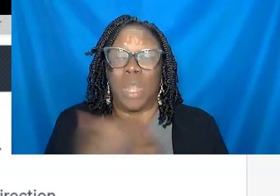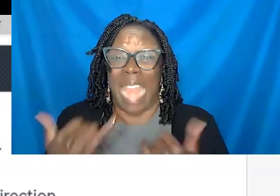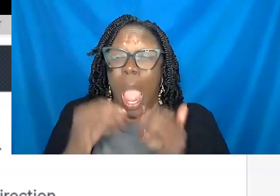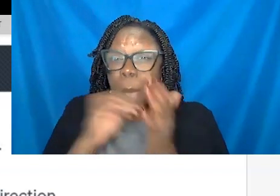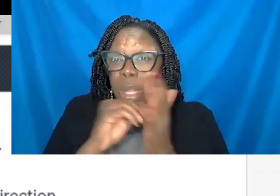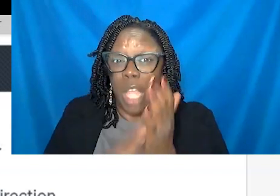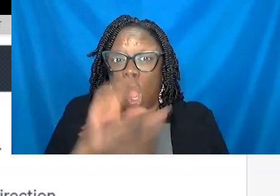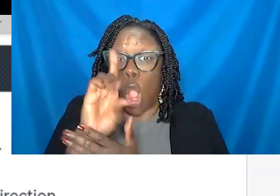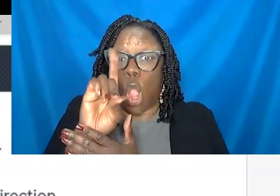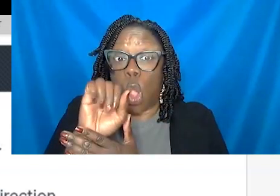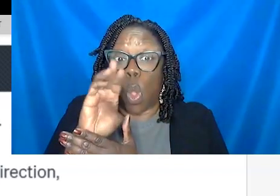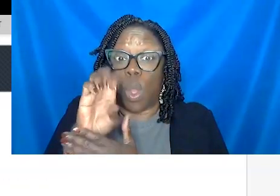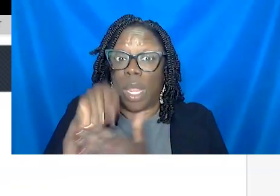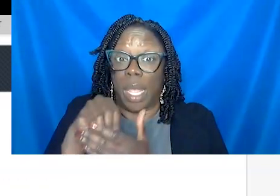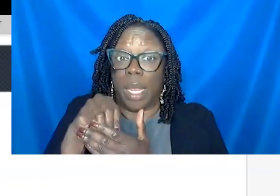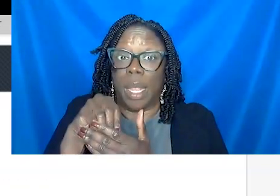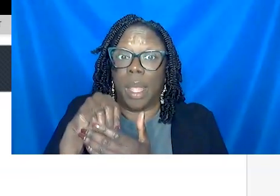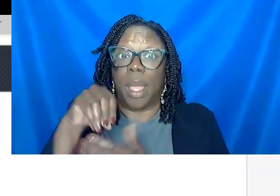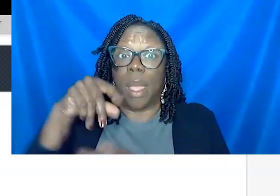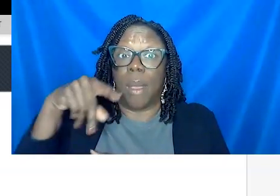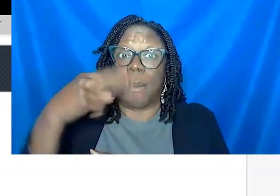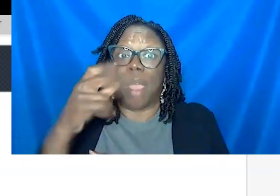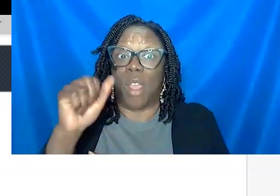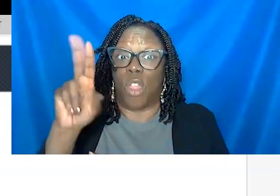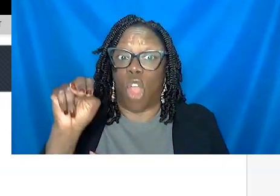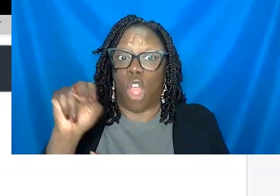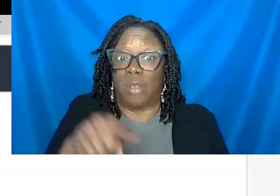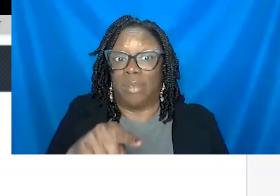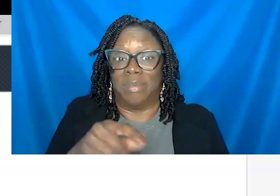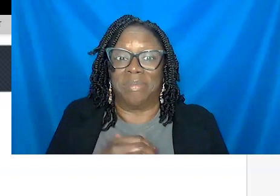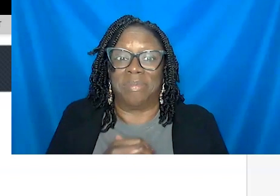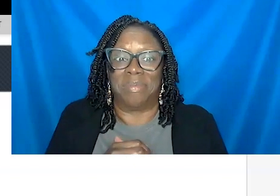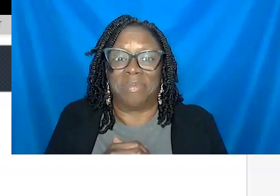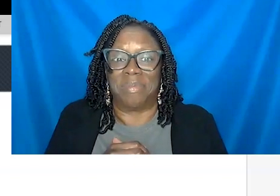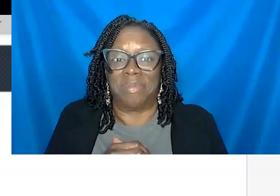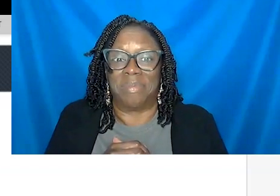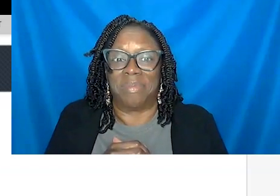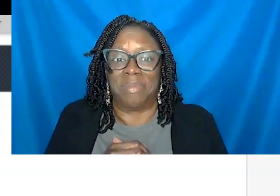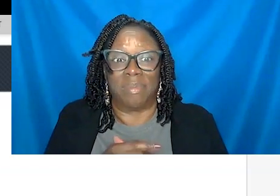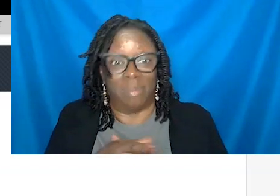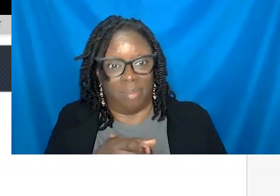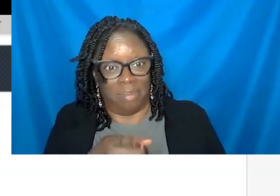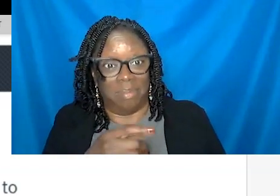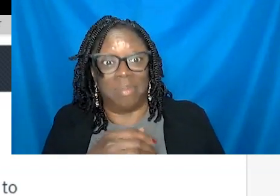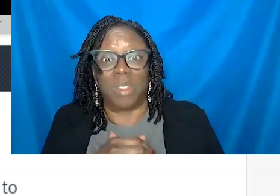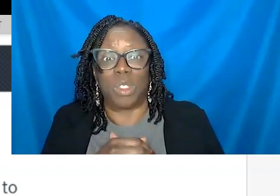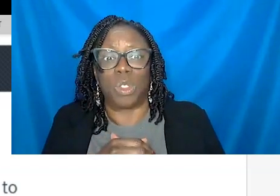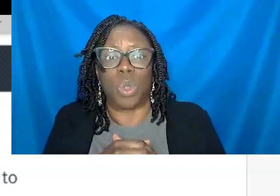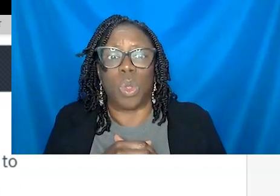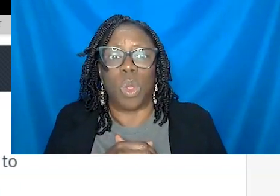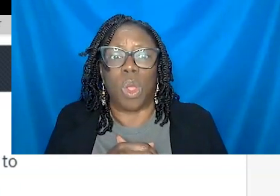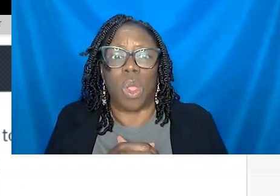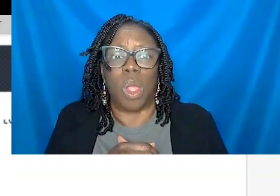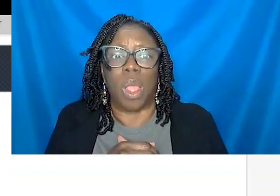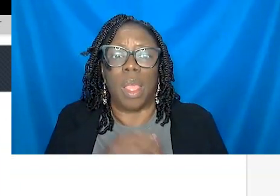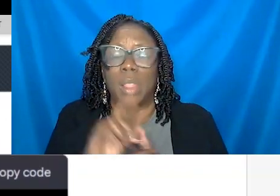Player needs to turn to face a destination. You also notice that it actually like spits out words slowly, like a word at a